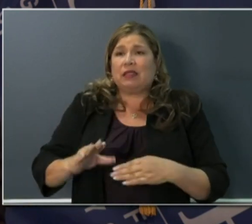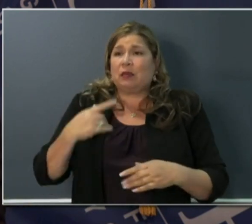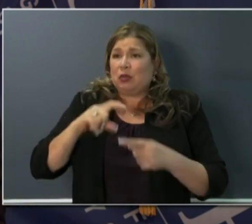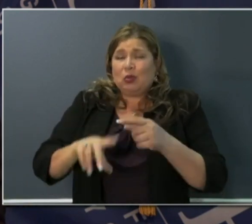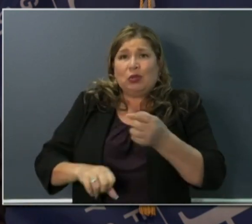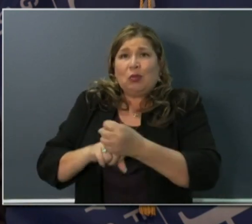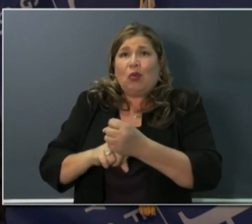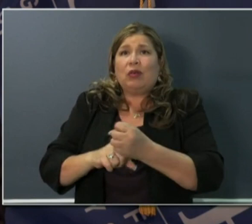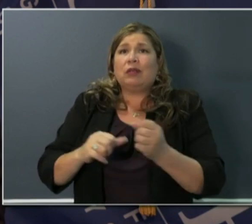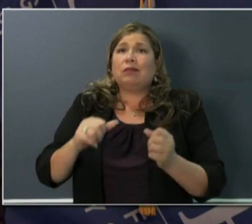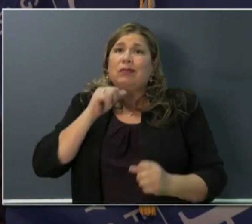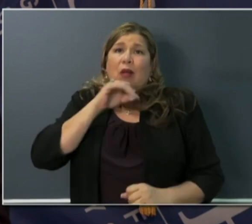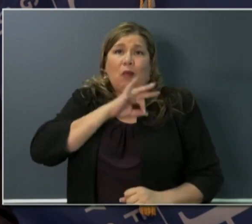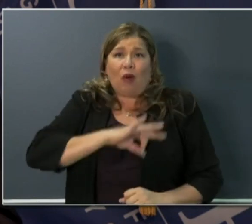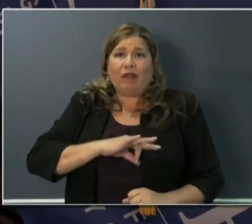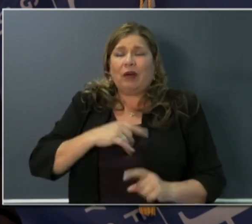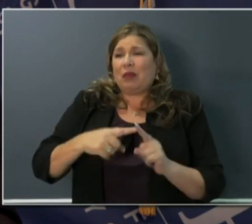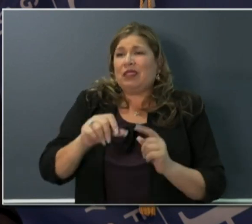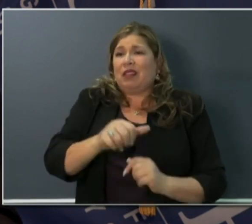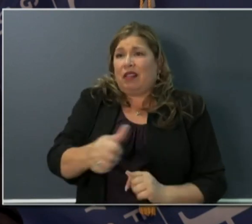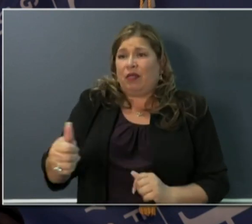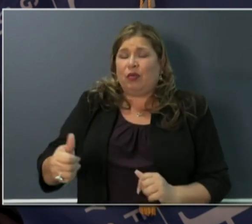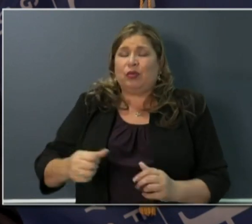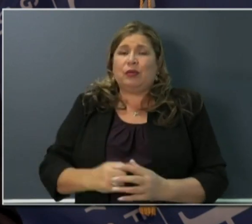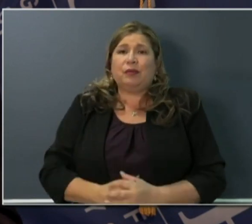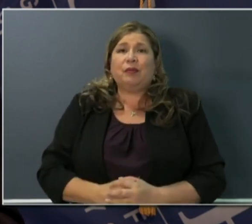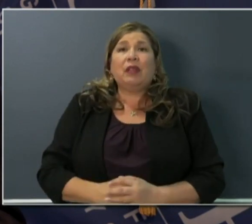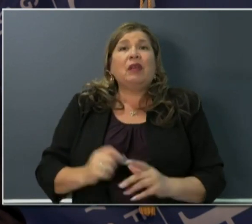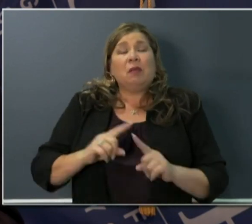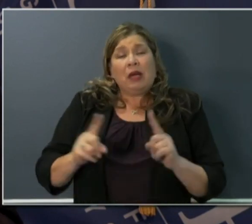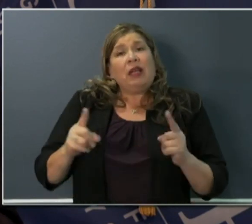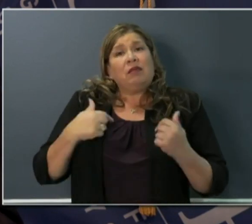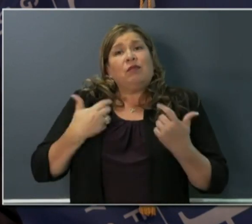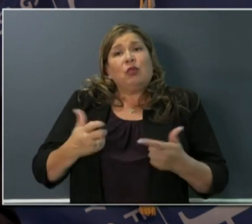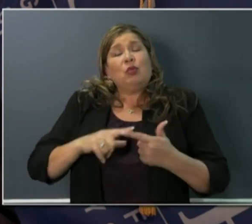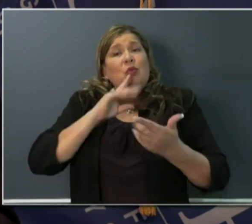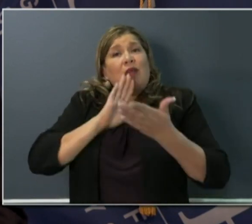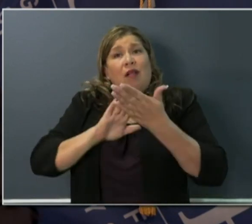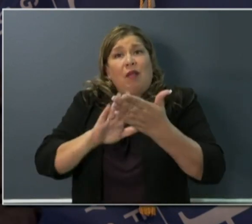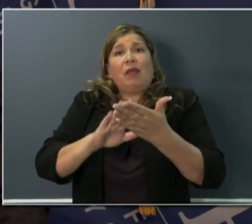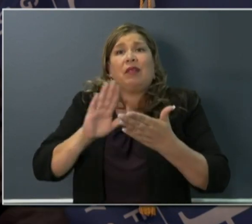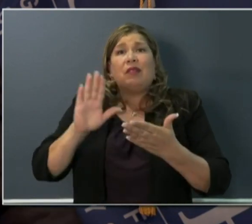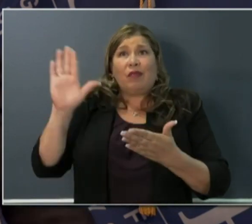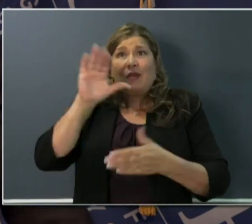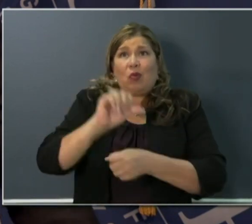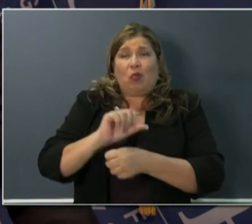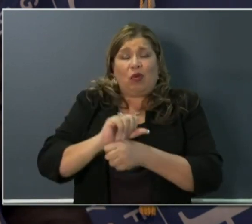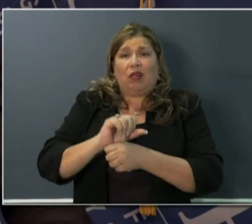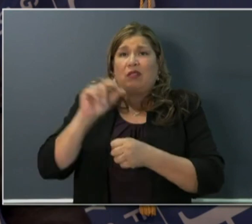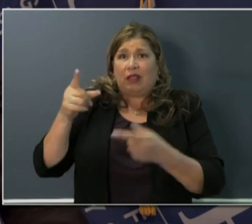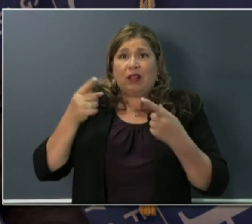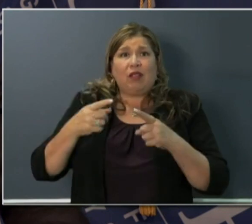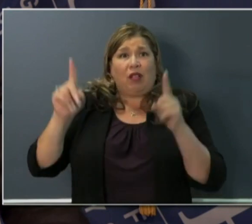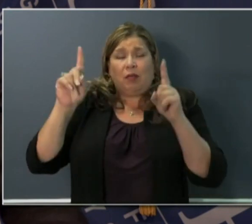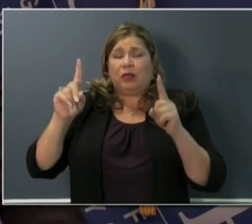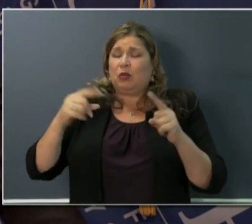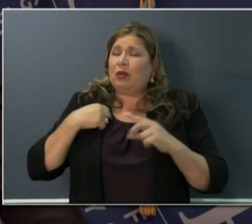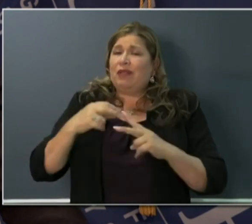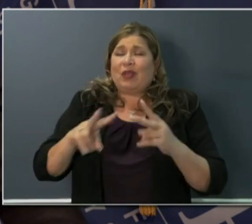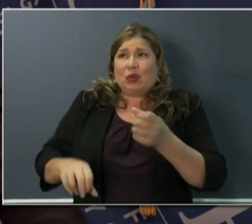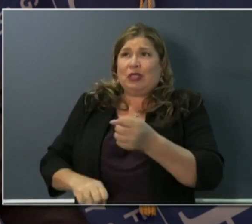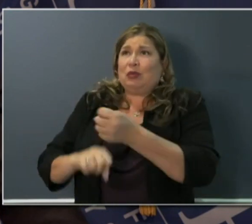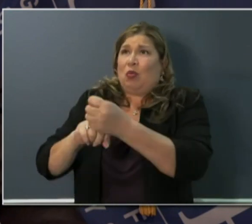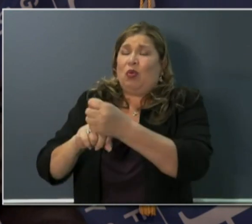and others. So again, I want to just compliment the work that was done We are very supportive here in the state of California